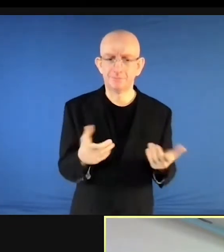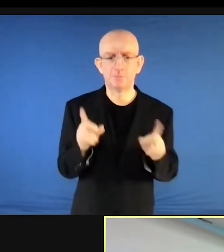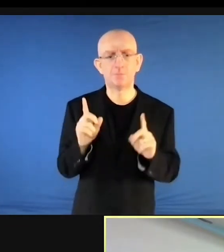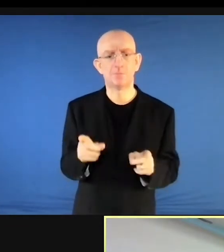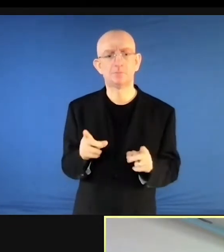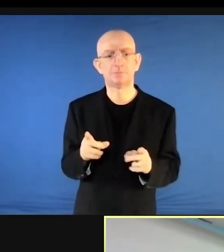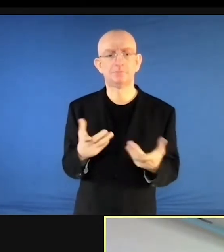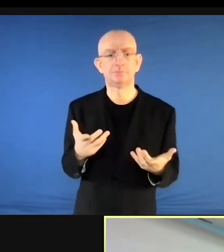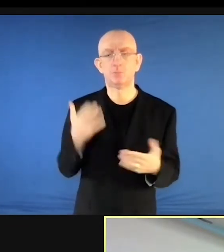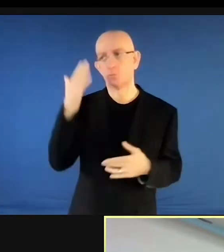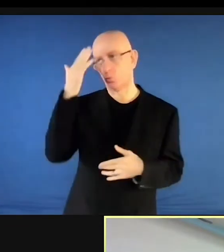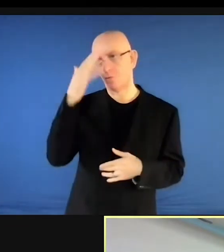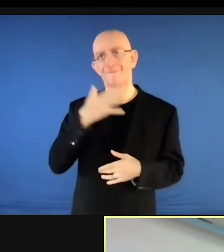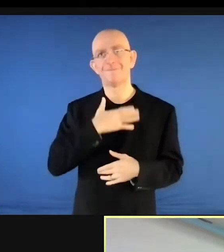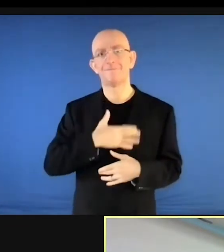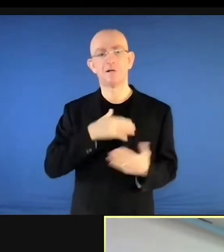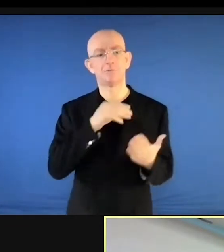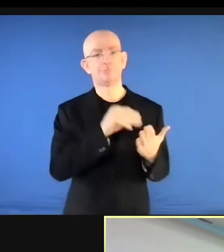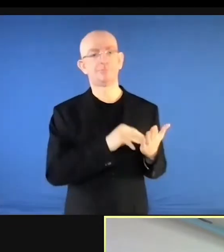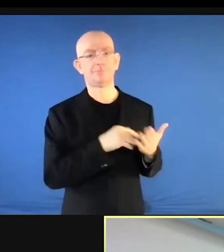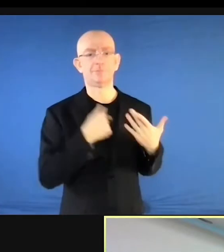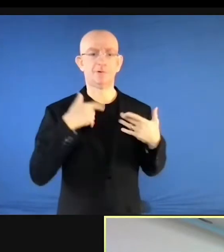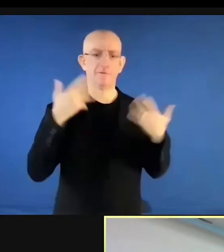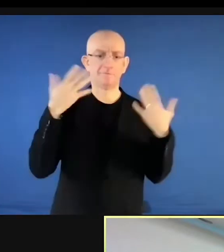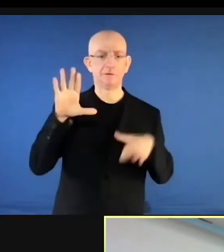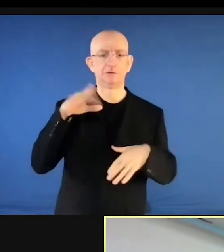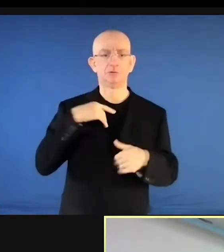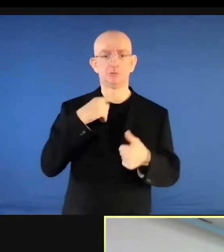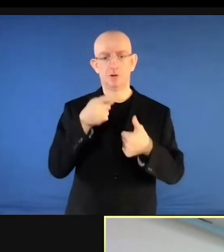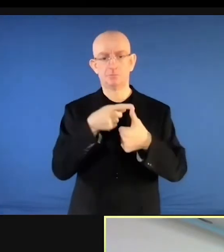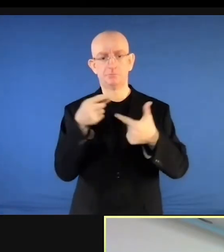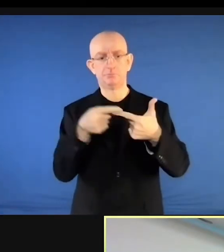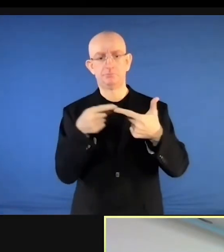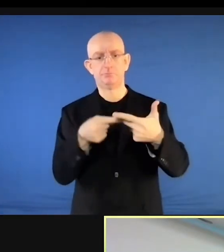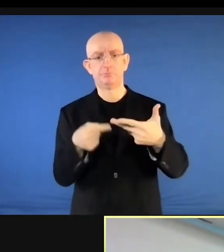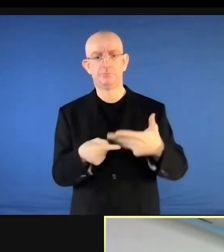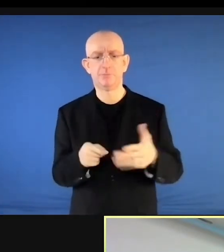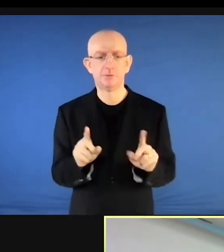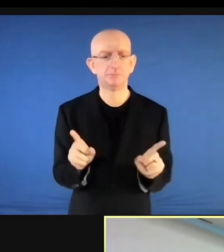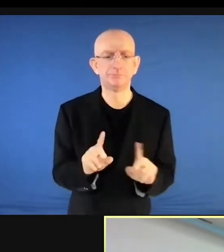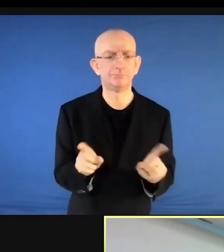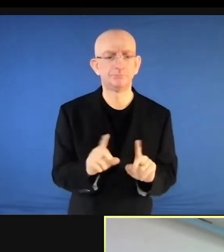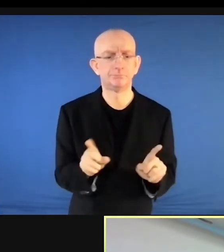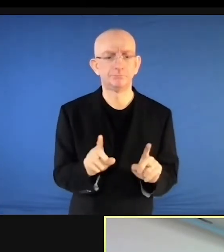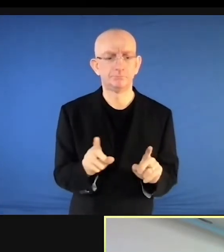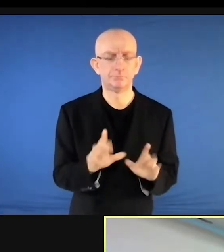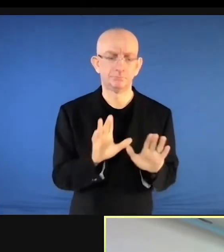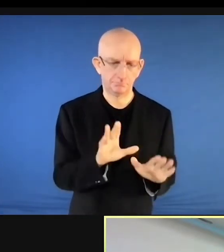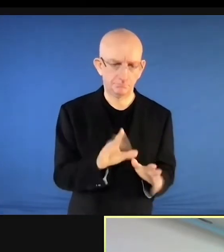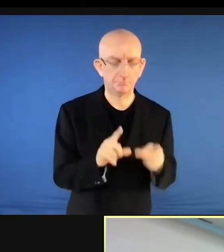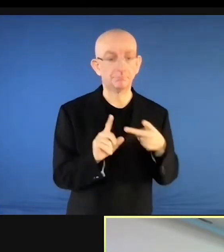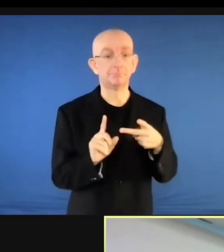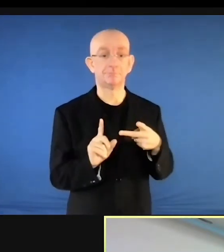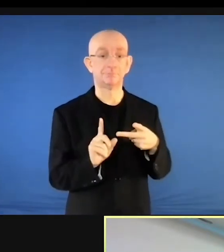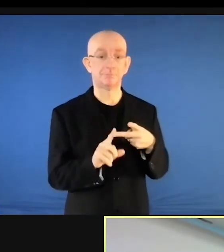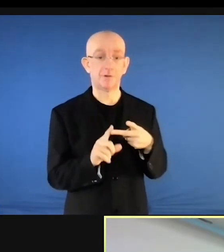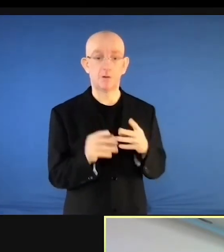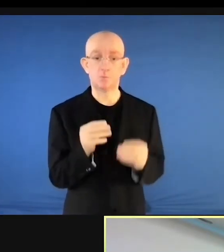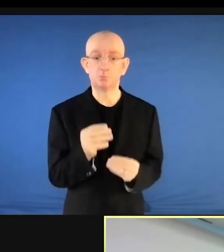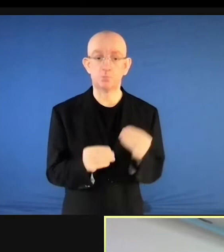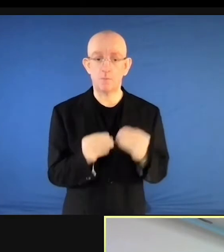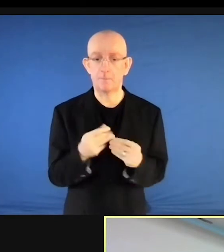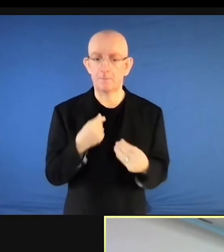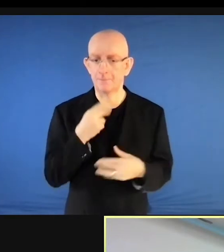that I have observed during many conferences I have